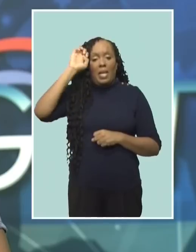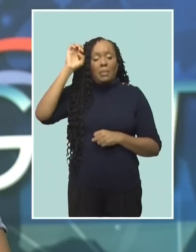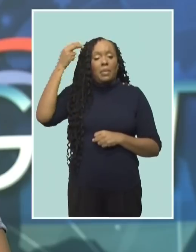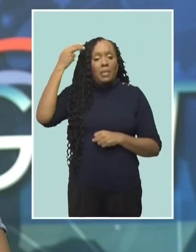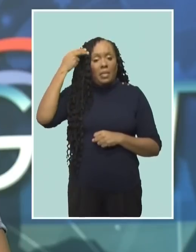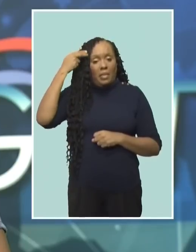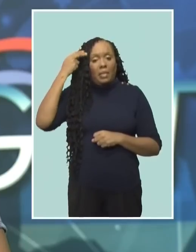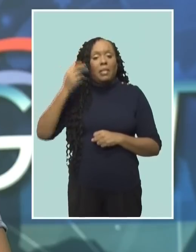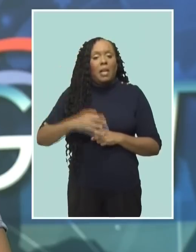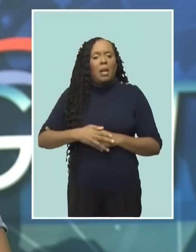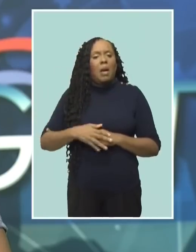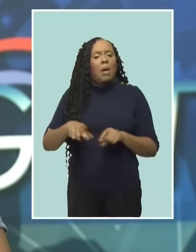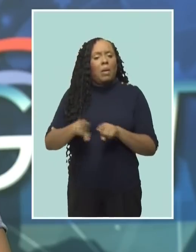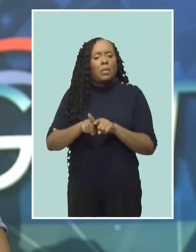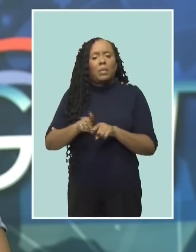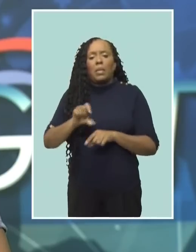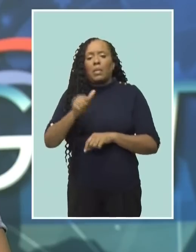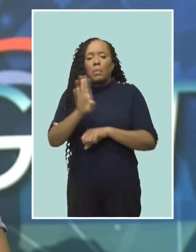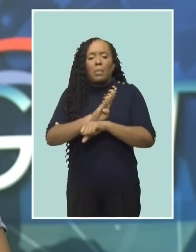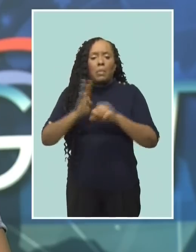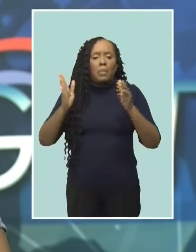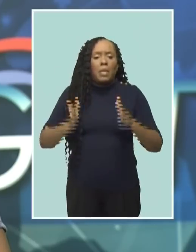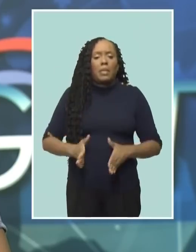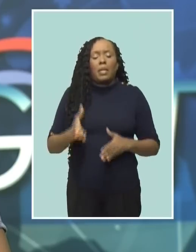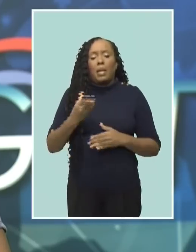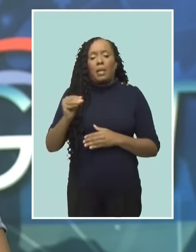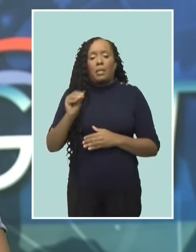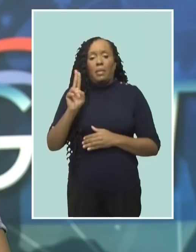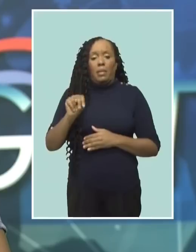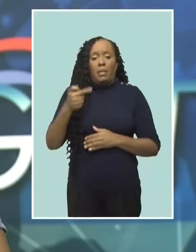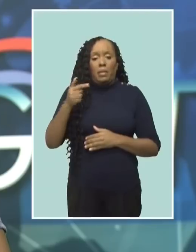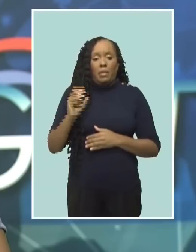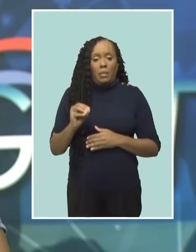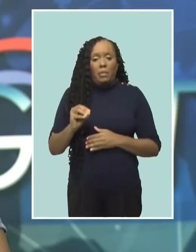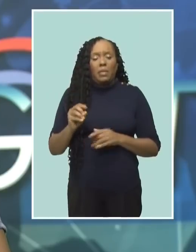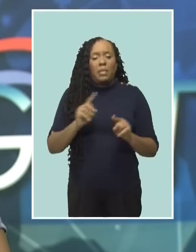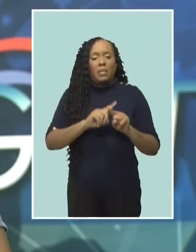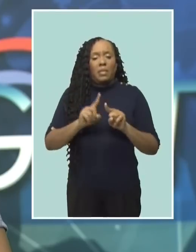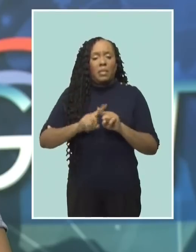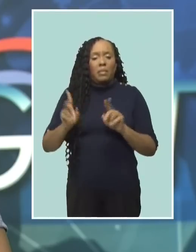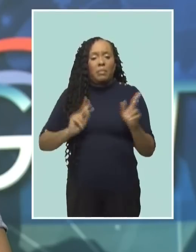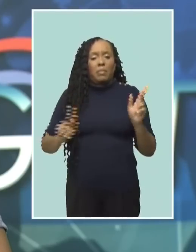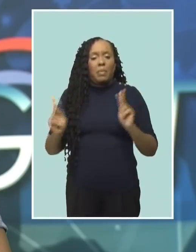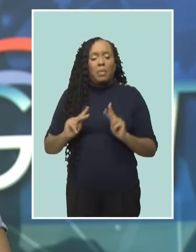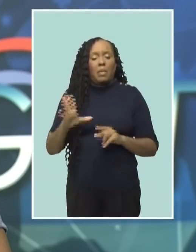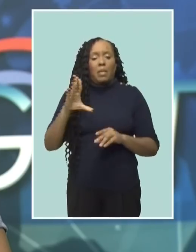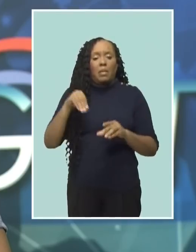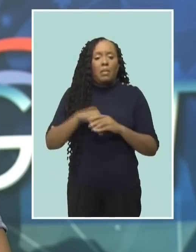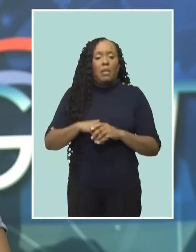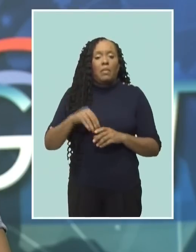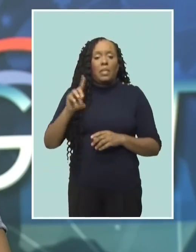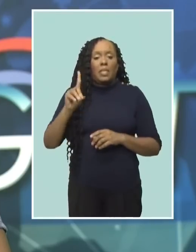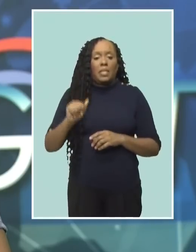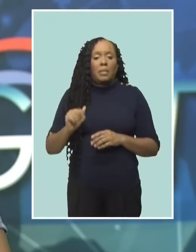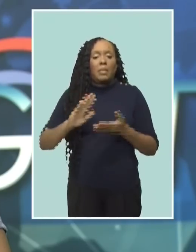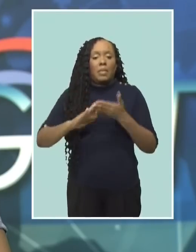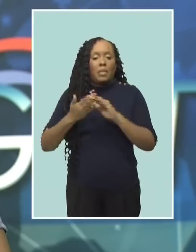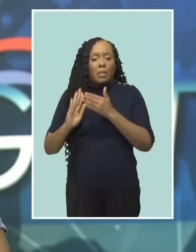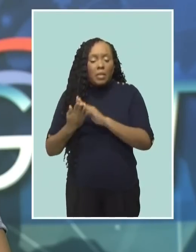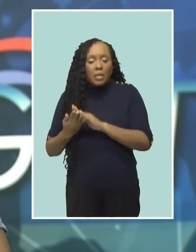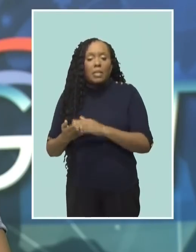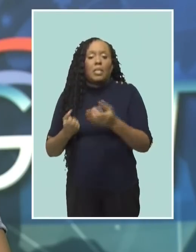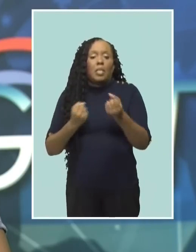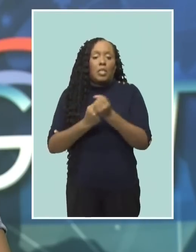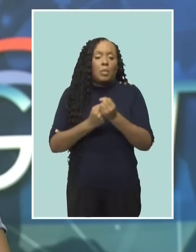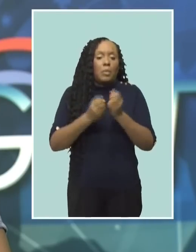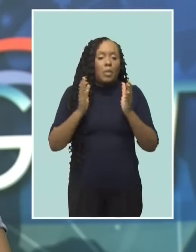Advocate Edmund Hinkson, along with Barbadians and the NGO sector for their input. Several members of the disabled community, along